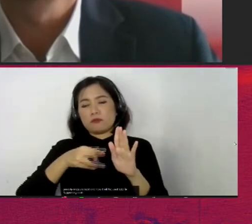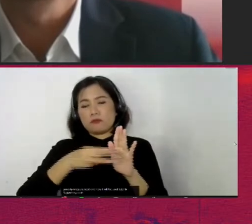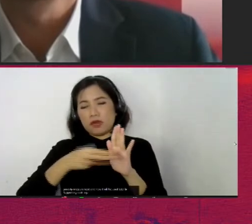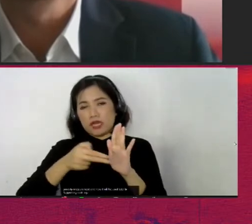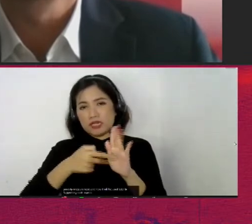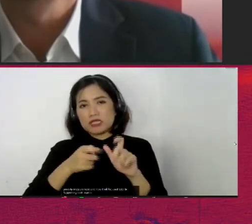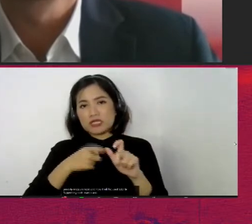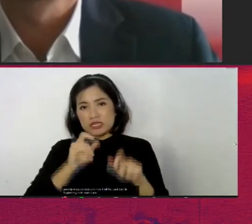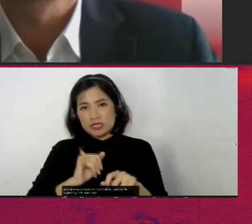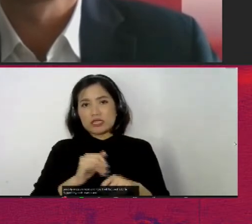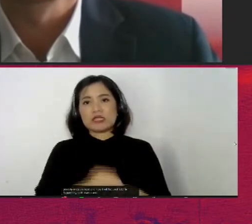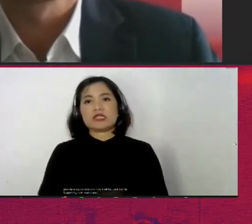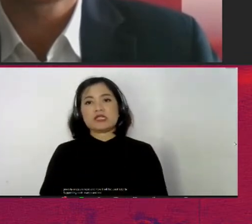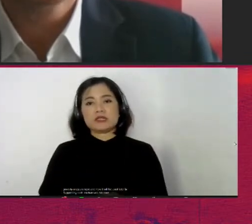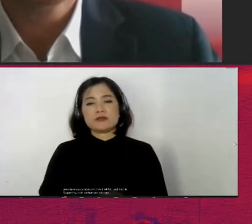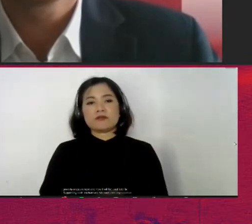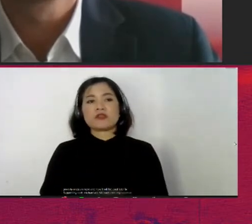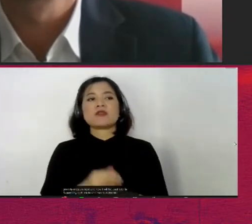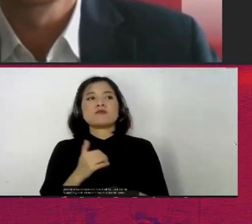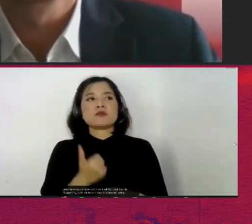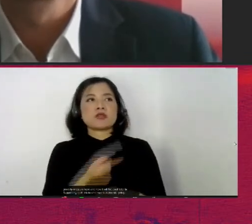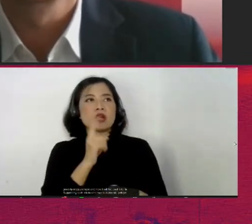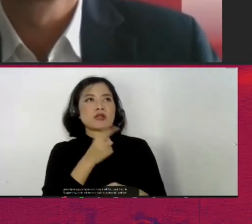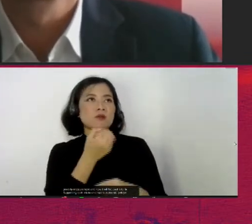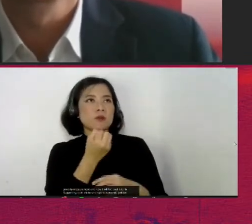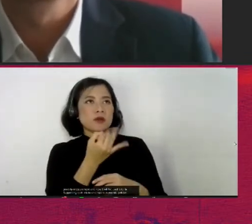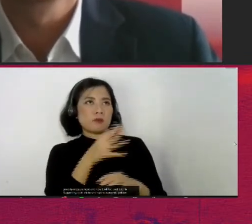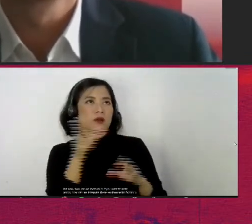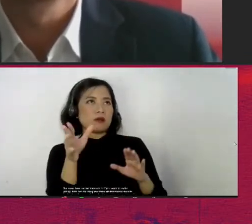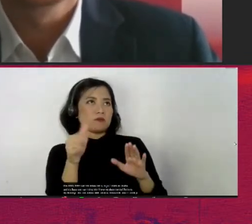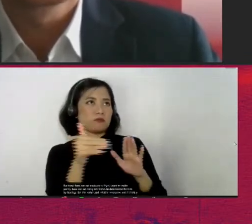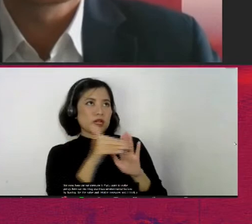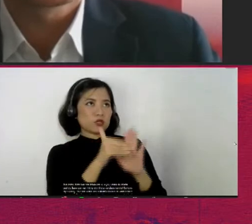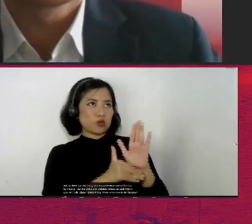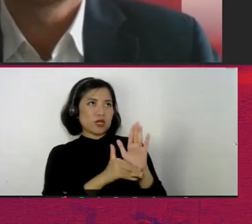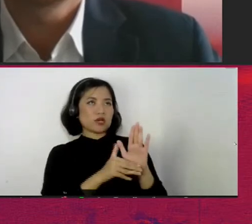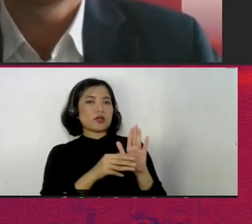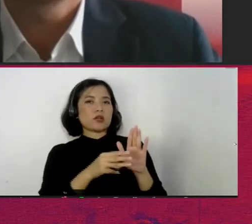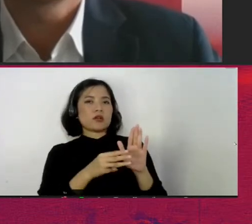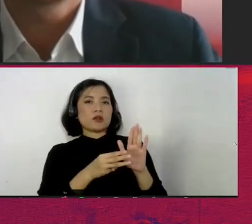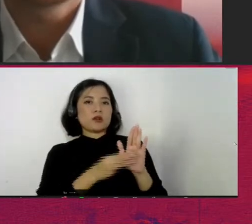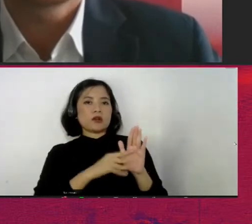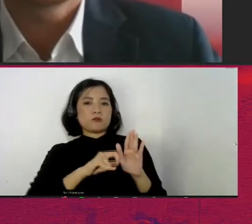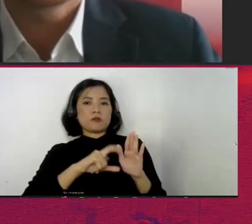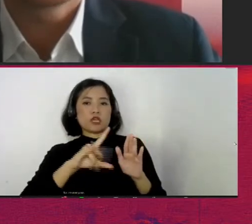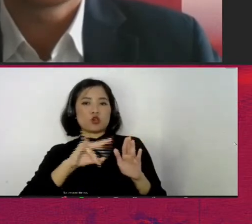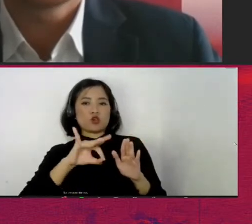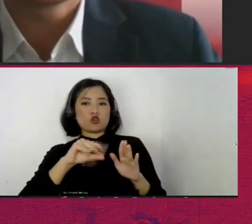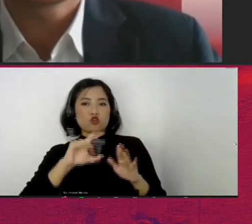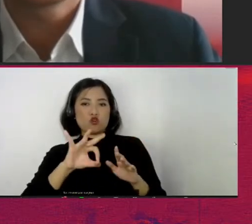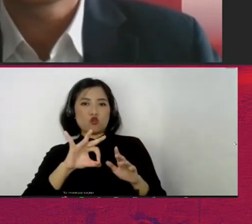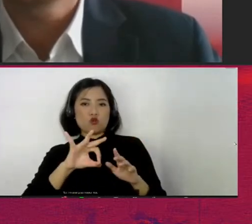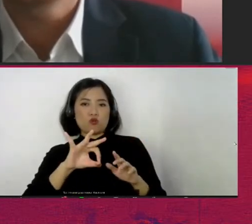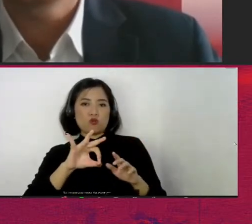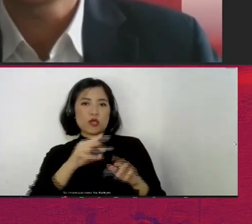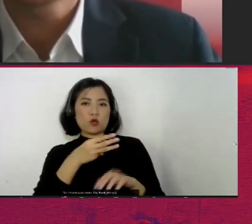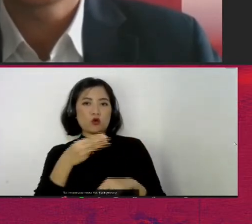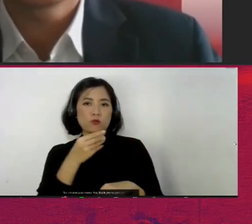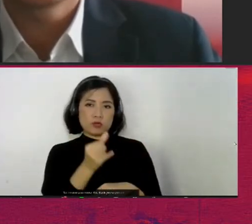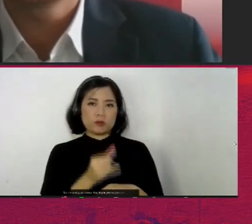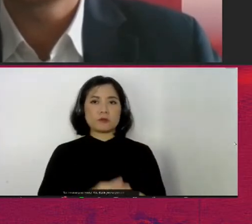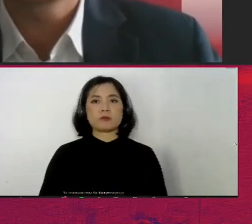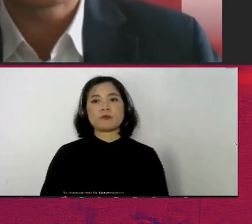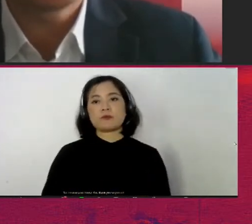and microeconomic policies. So time is yours. Yes, thank you very